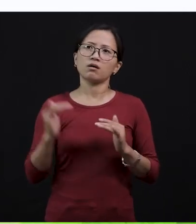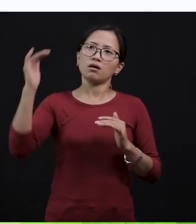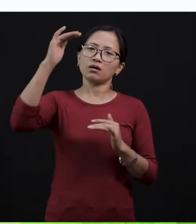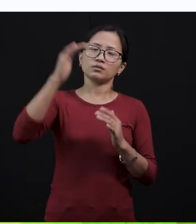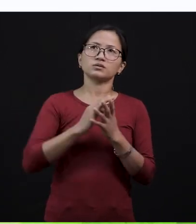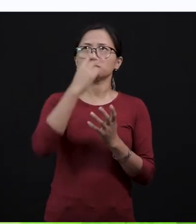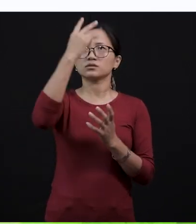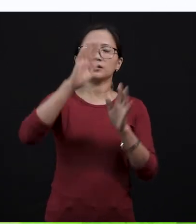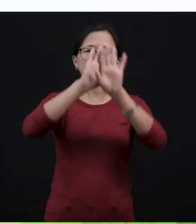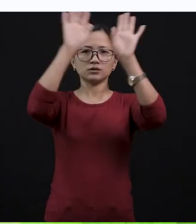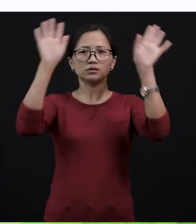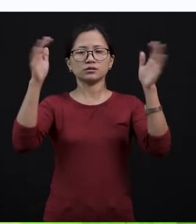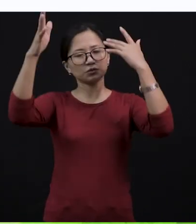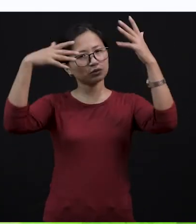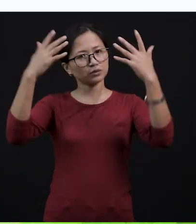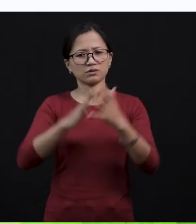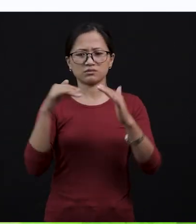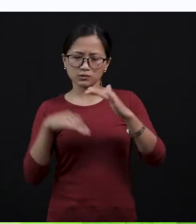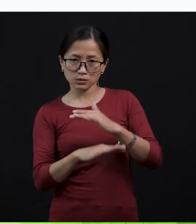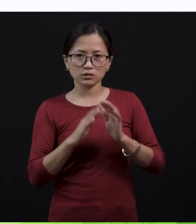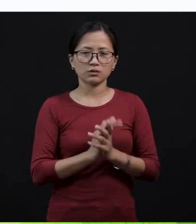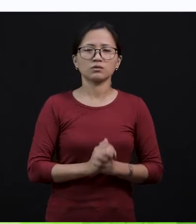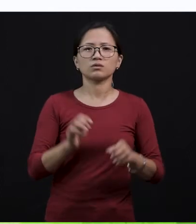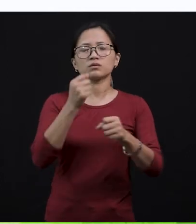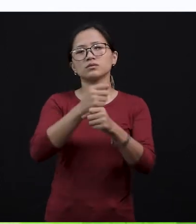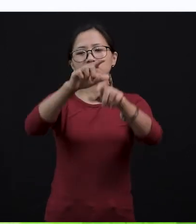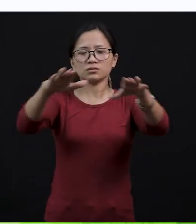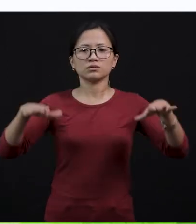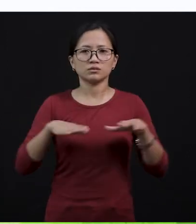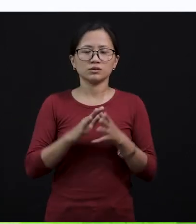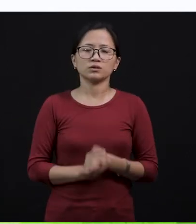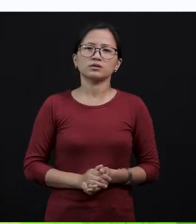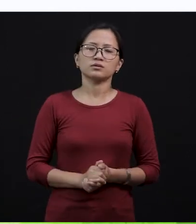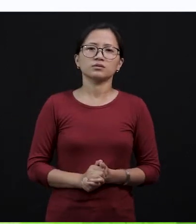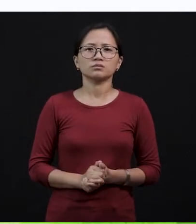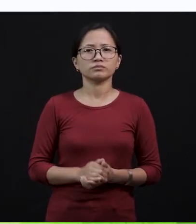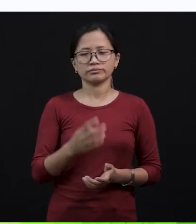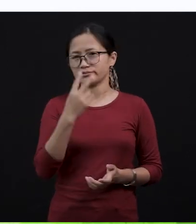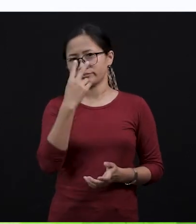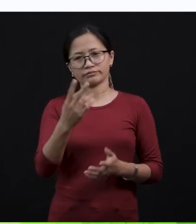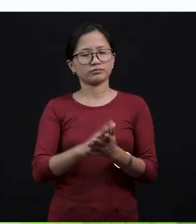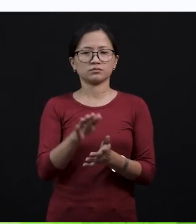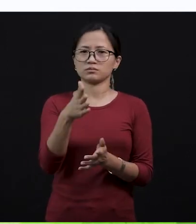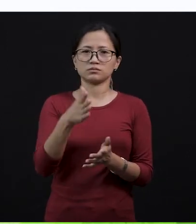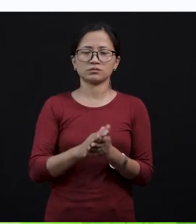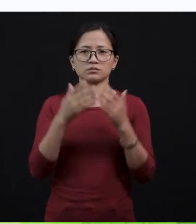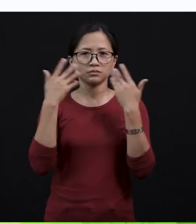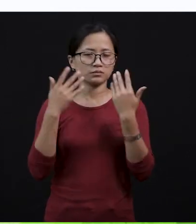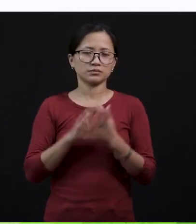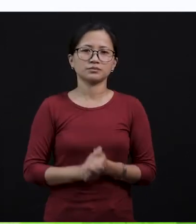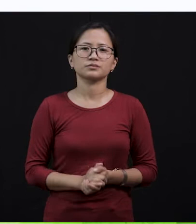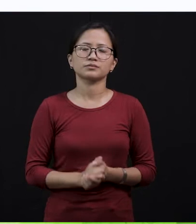air. You may look for him underneath or underground. And yet, Macavity is not there. So that is